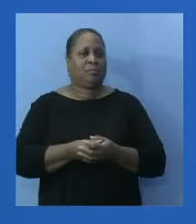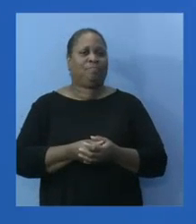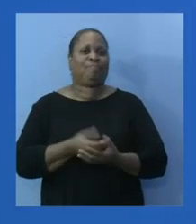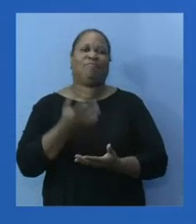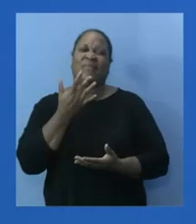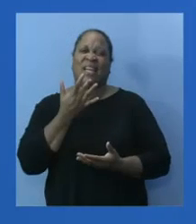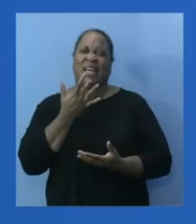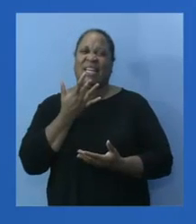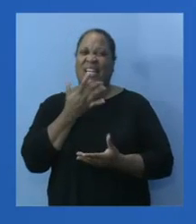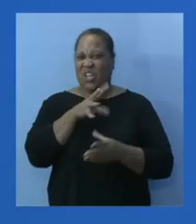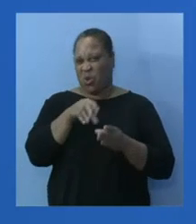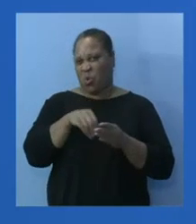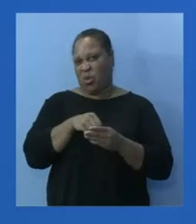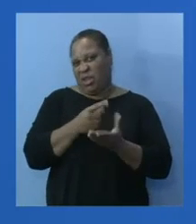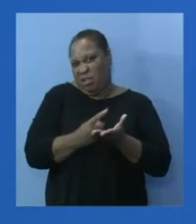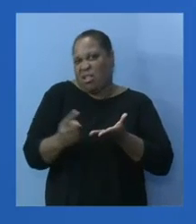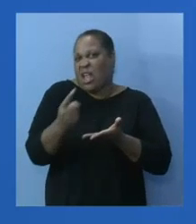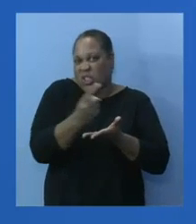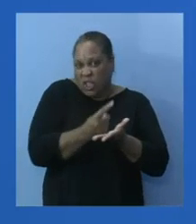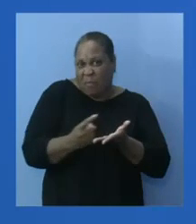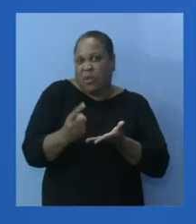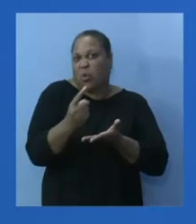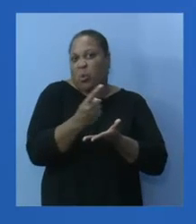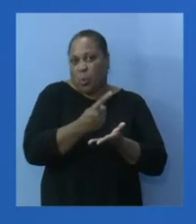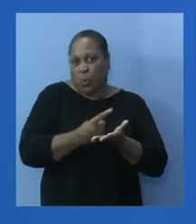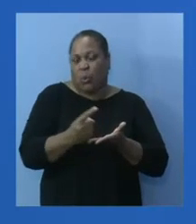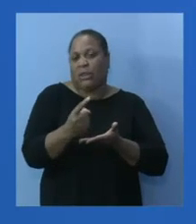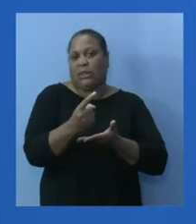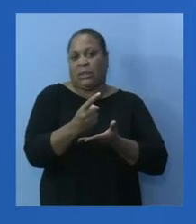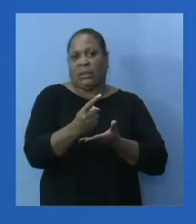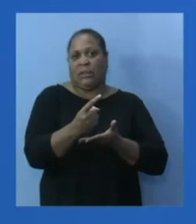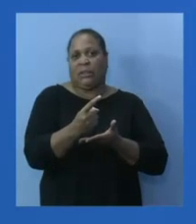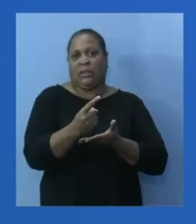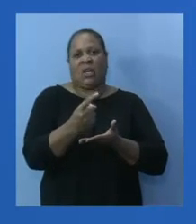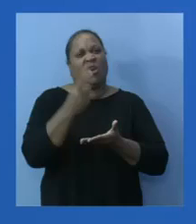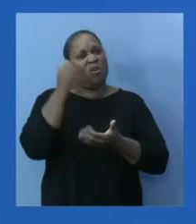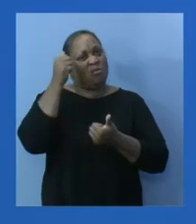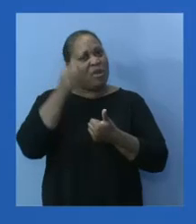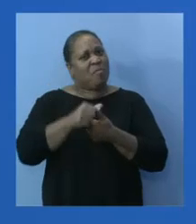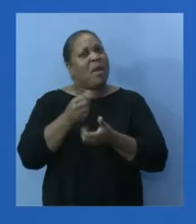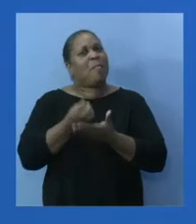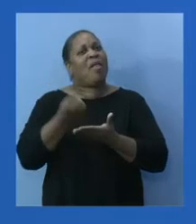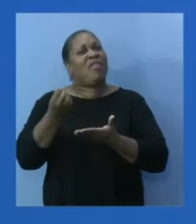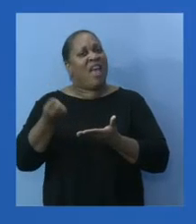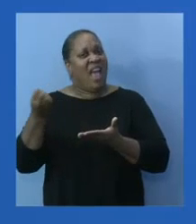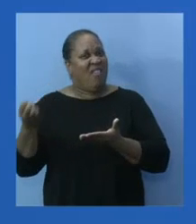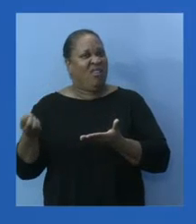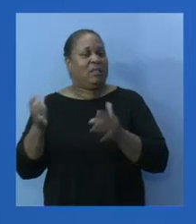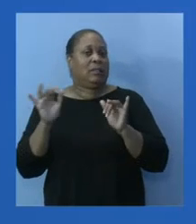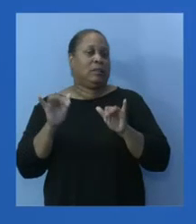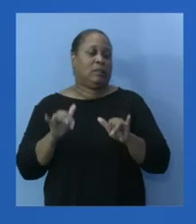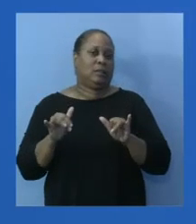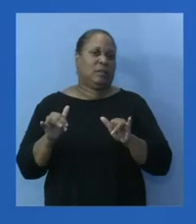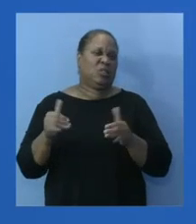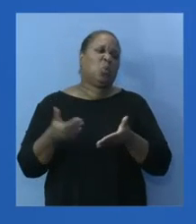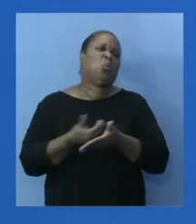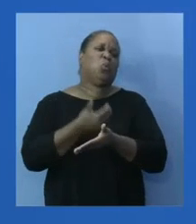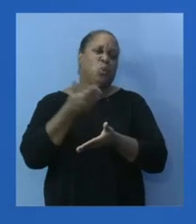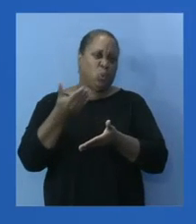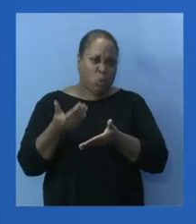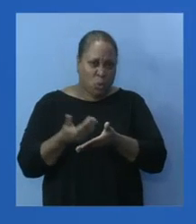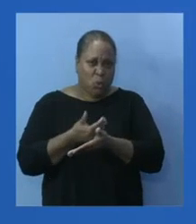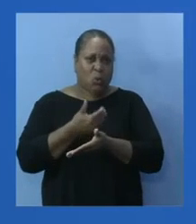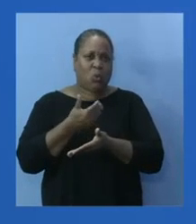say certainly within the next couple of weeks. Remember that the evidence concerning the vaccination, it still is relatively new, so we know